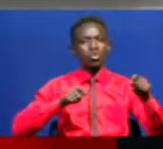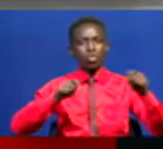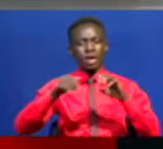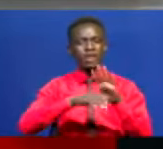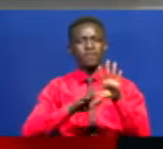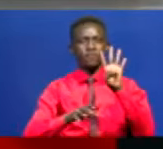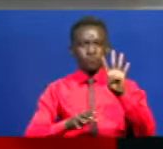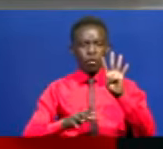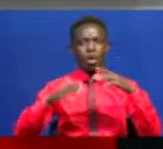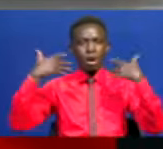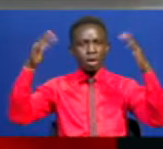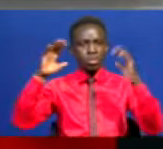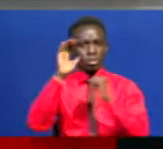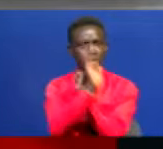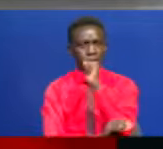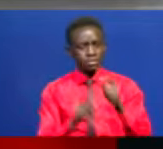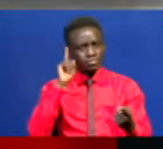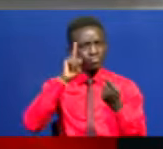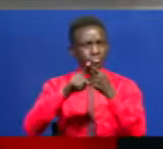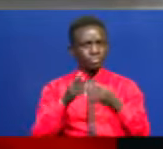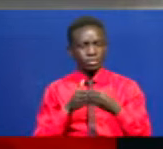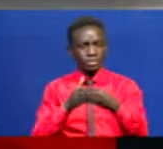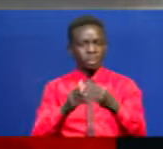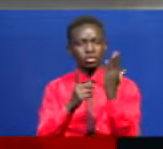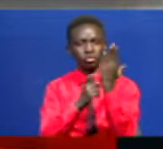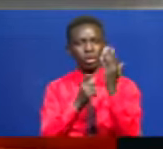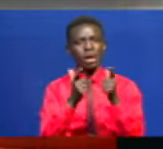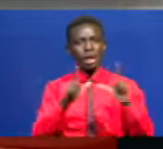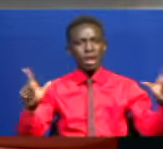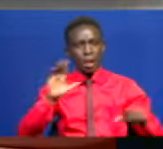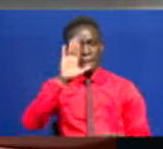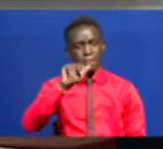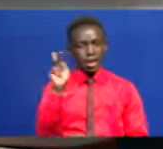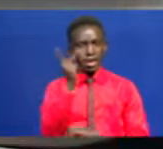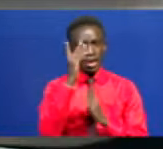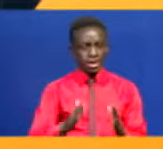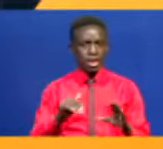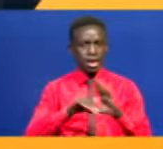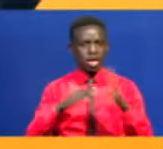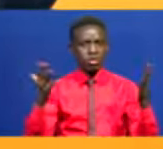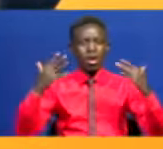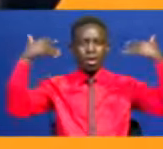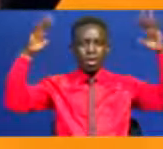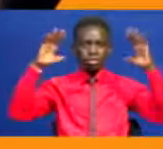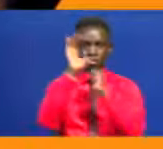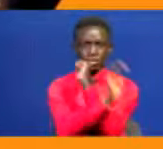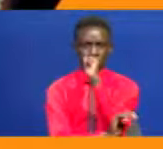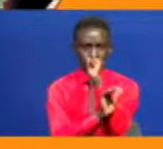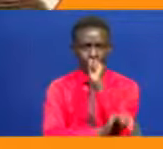countries to spearhead use of the Kiswahili language by Kenyans in the diaspora.